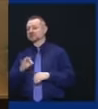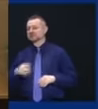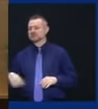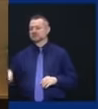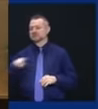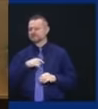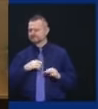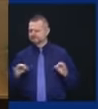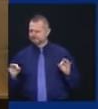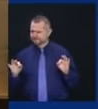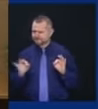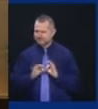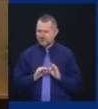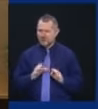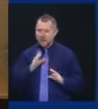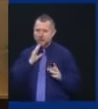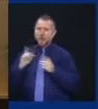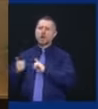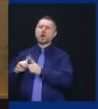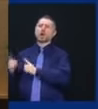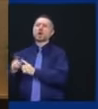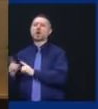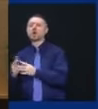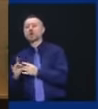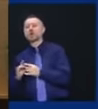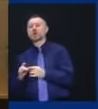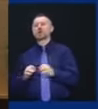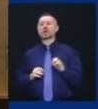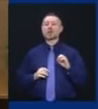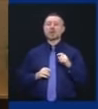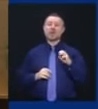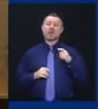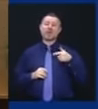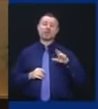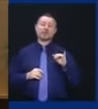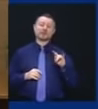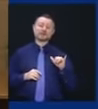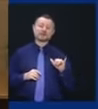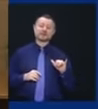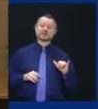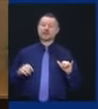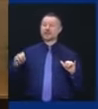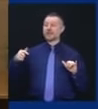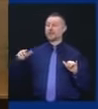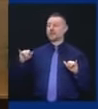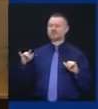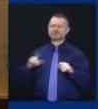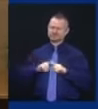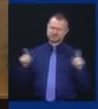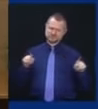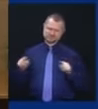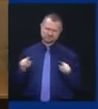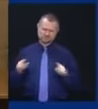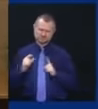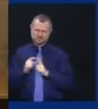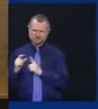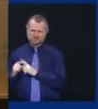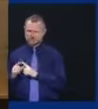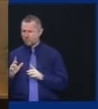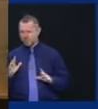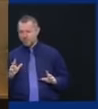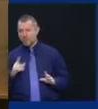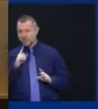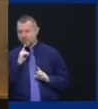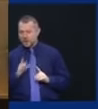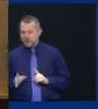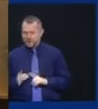about equality, but equality and equity are different. Mm-hmm. We've been infected at higher rates. We've died at higher rates, and so